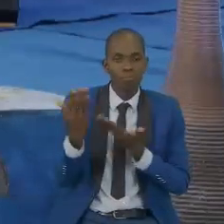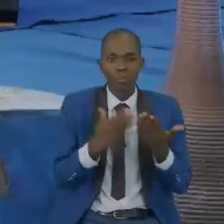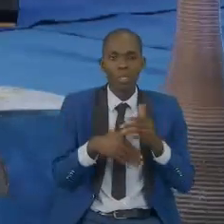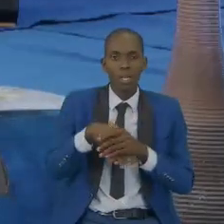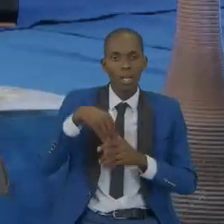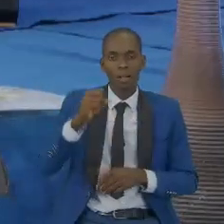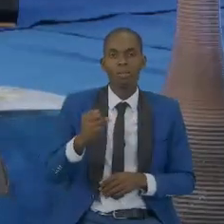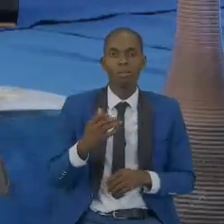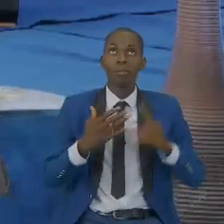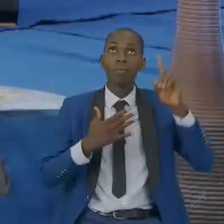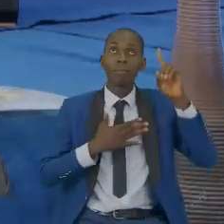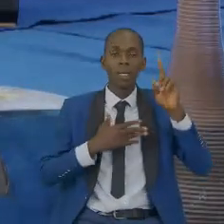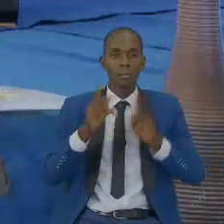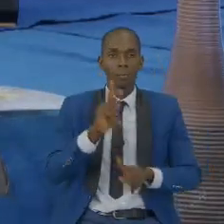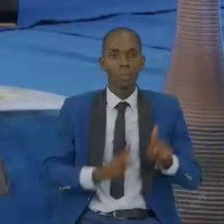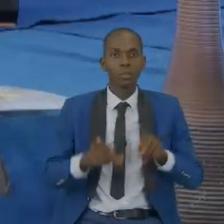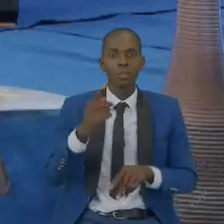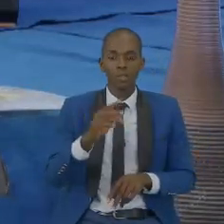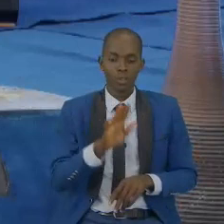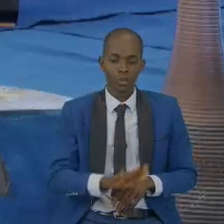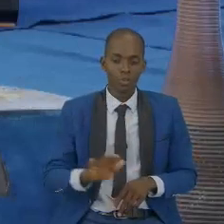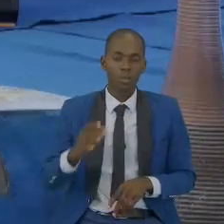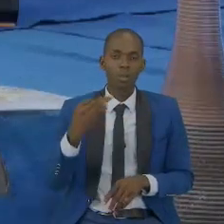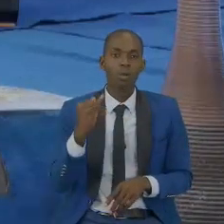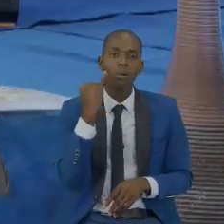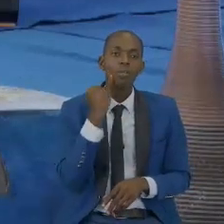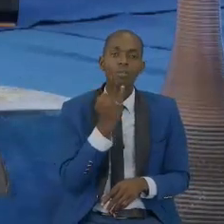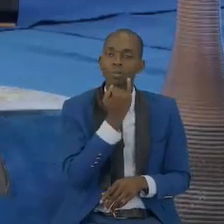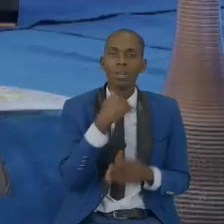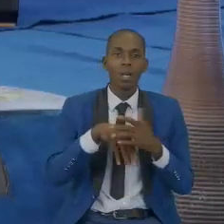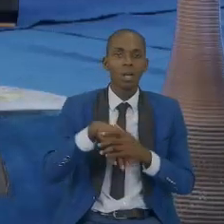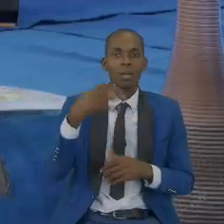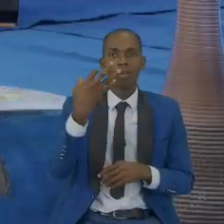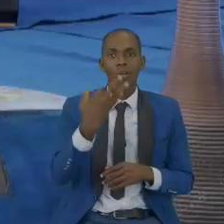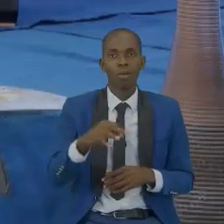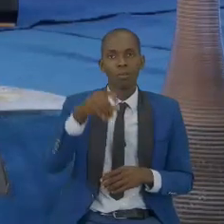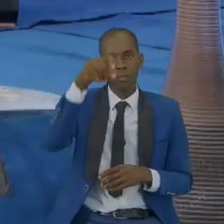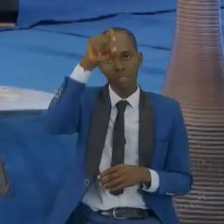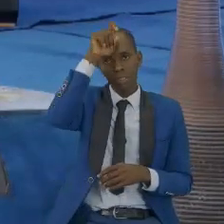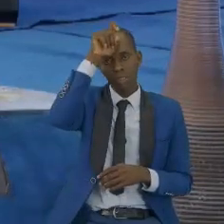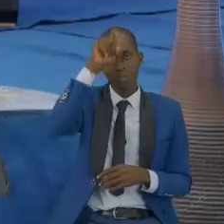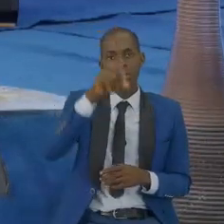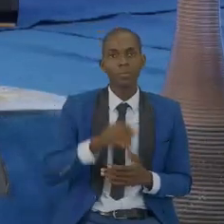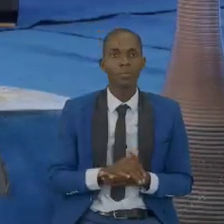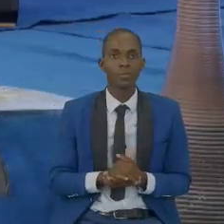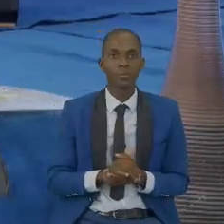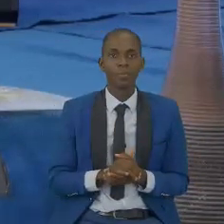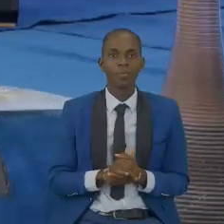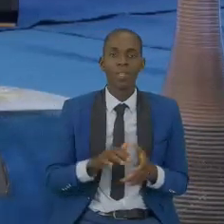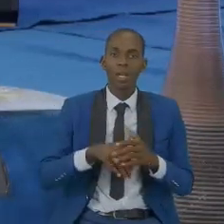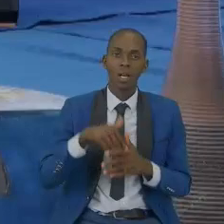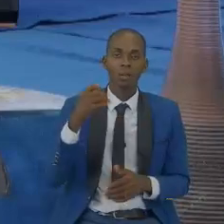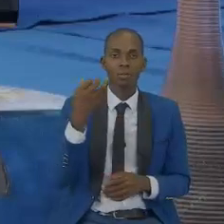my people, the children of Israel, out of Egypt.